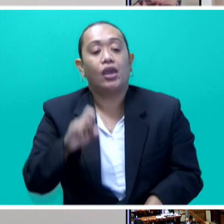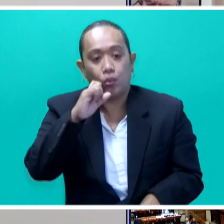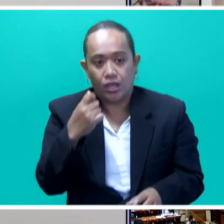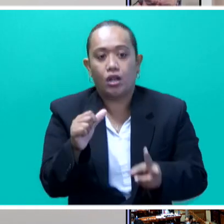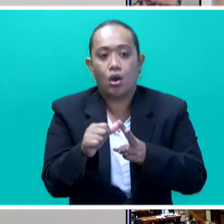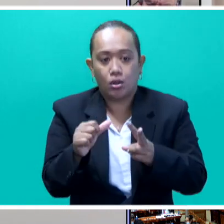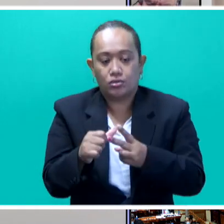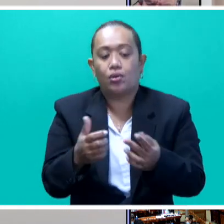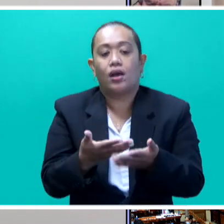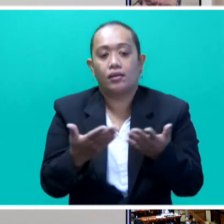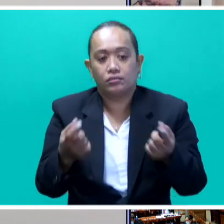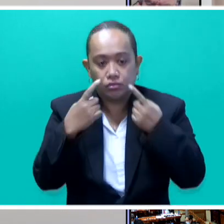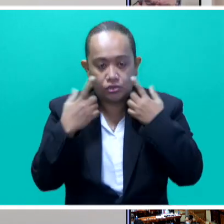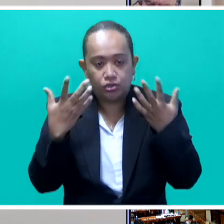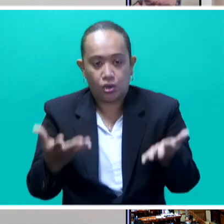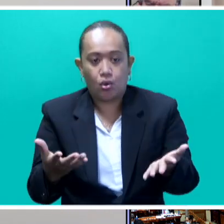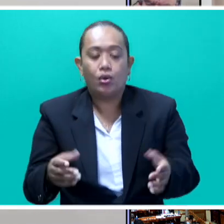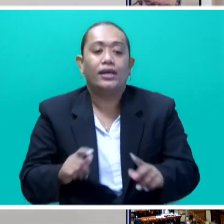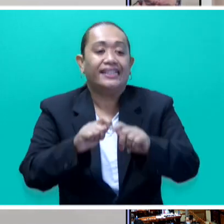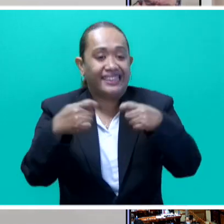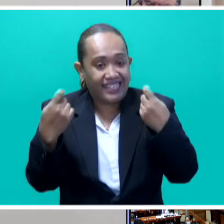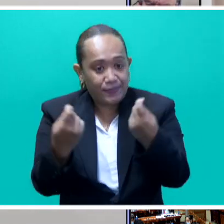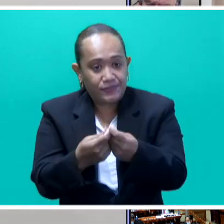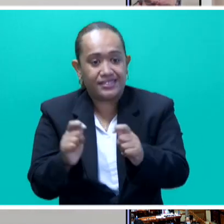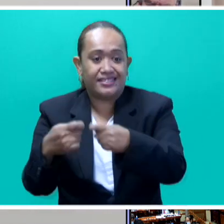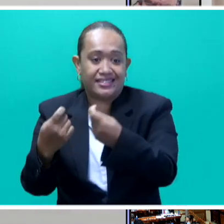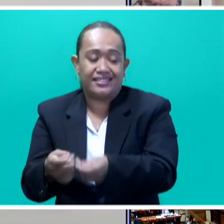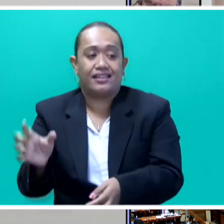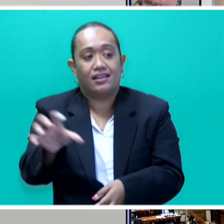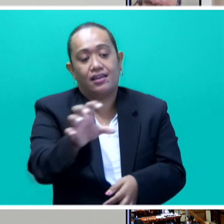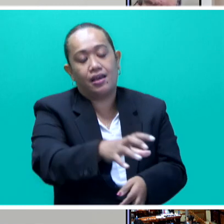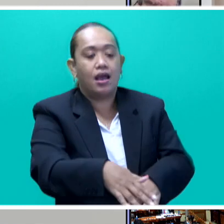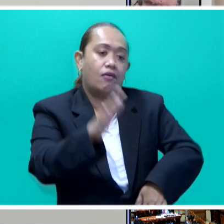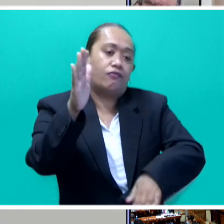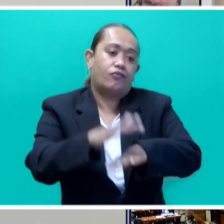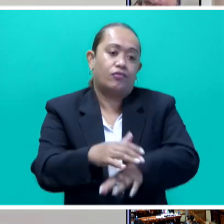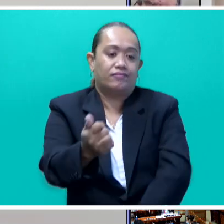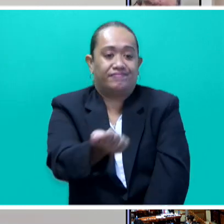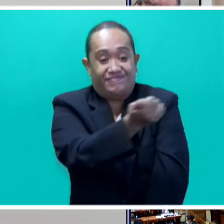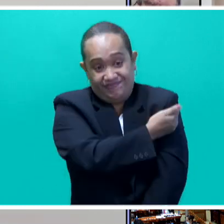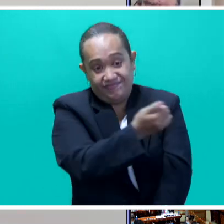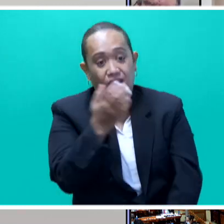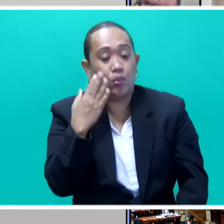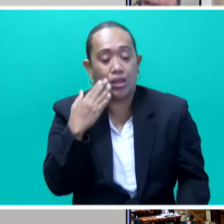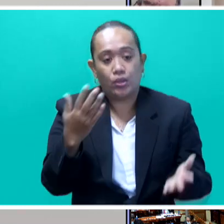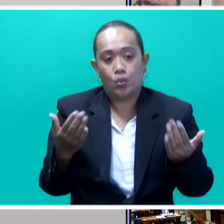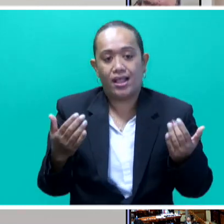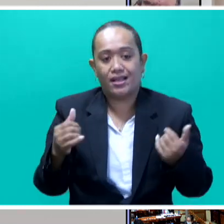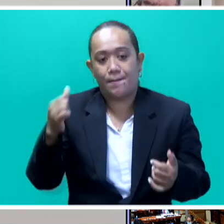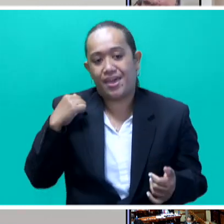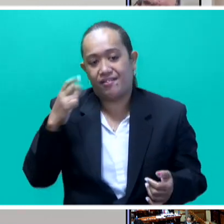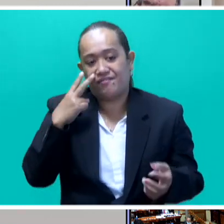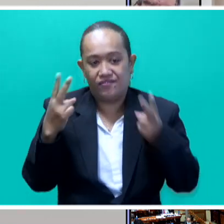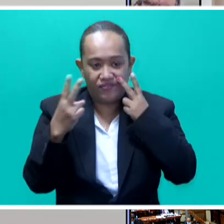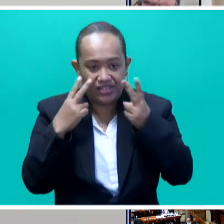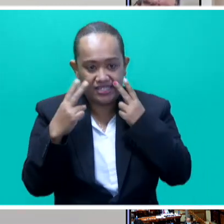where the entire team is fully vaccinated. This will go a long way when we welcome back visitors. Mr. Speaker, sir, there are two things